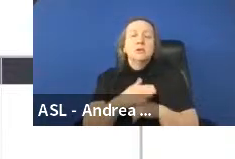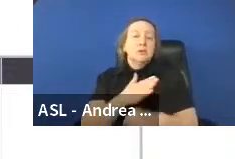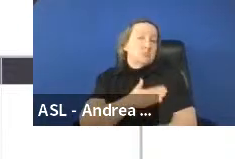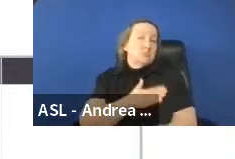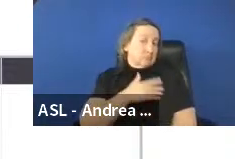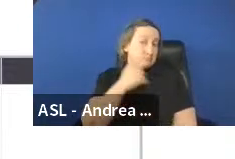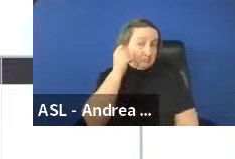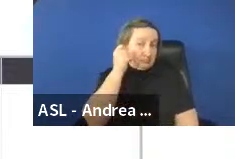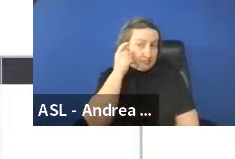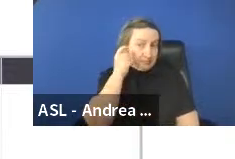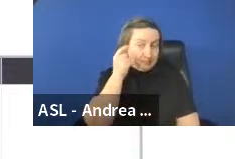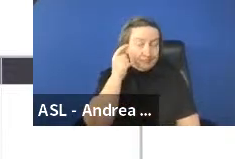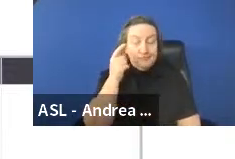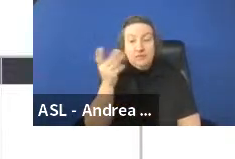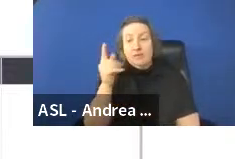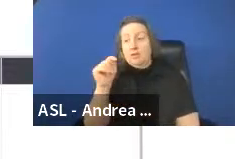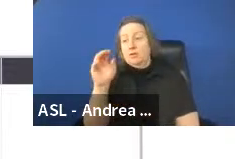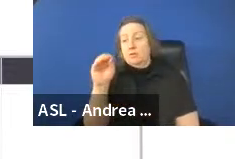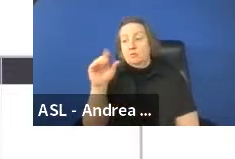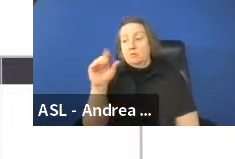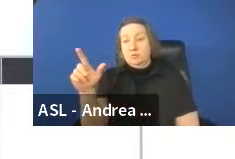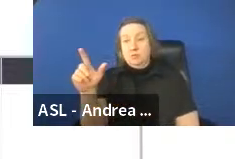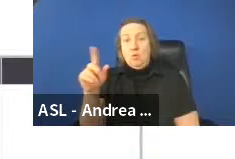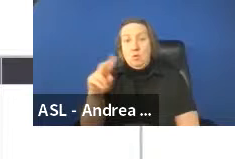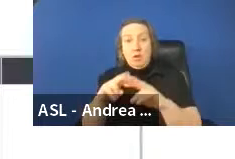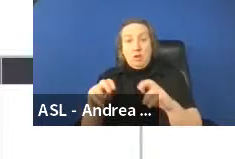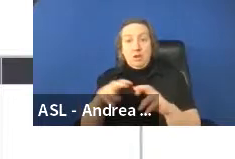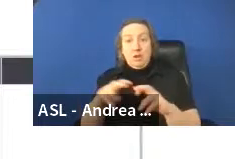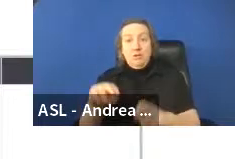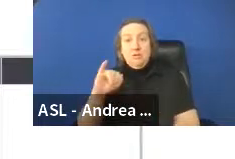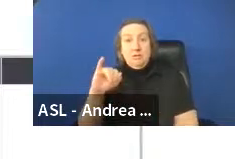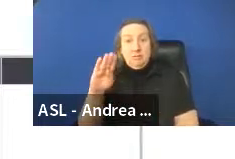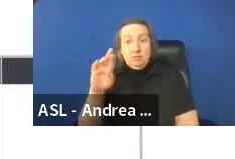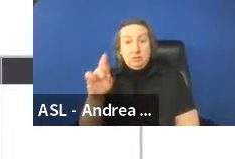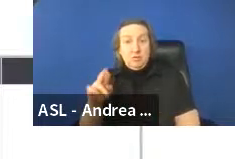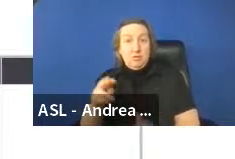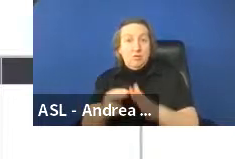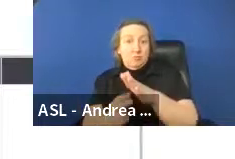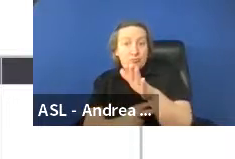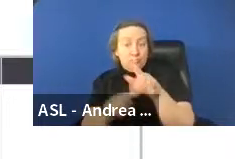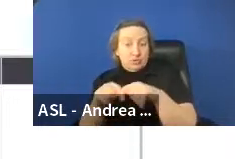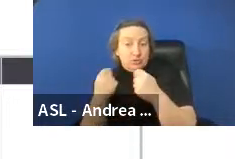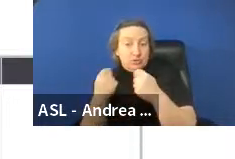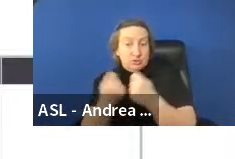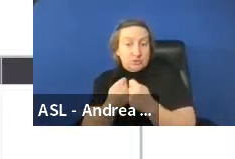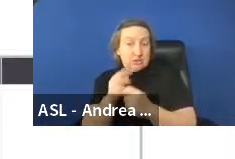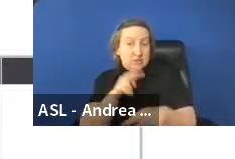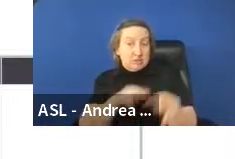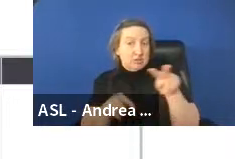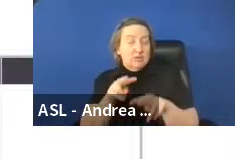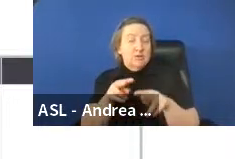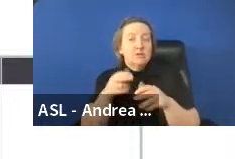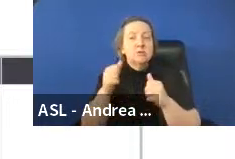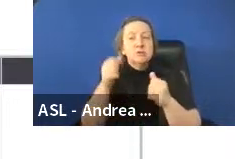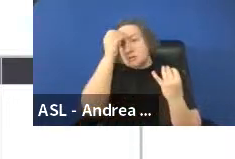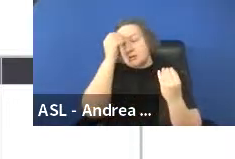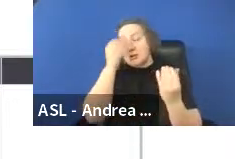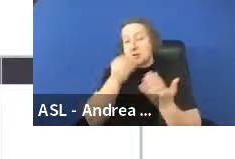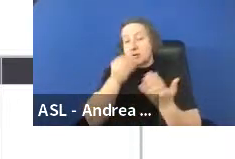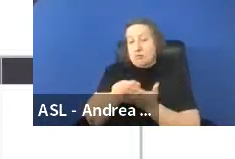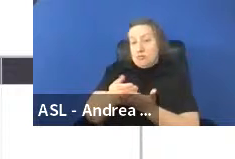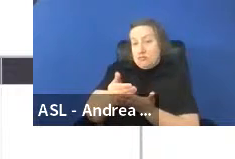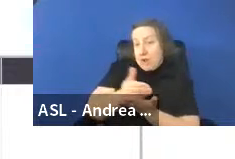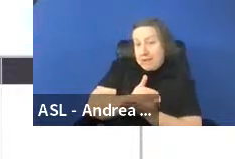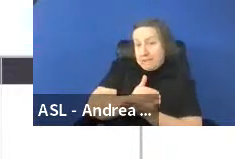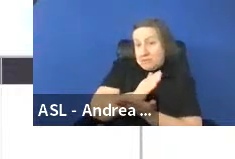understanding of the tolling analysis that the IBR bridge team is looking at, it's looking at the revenue part